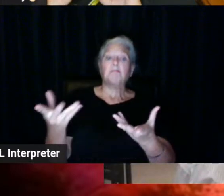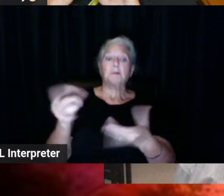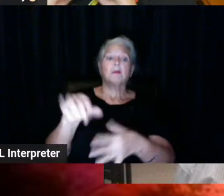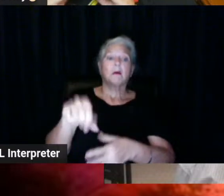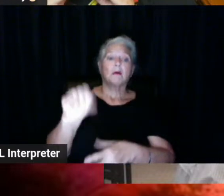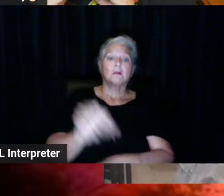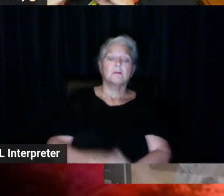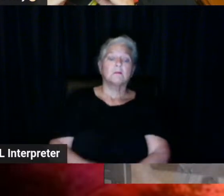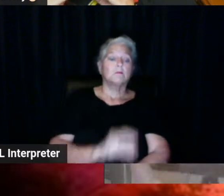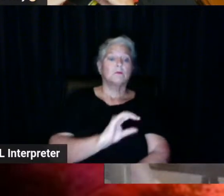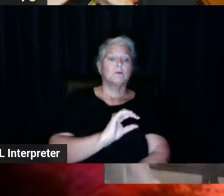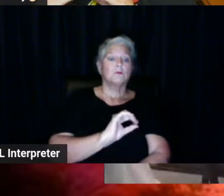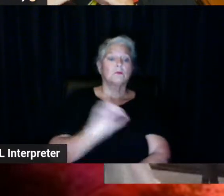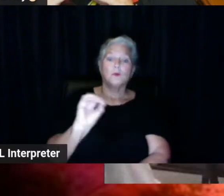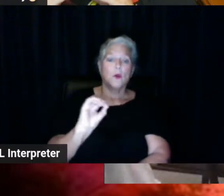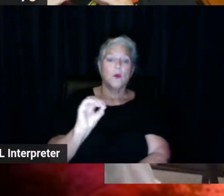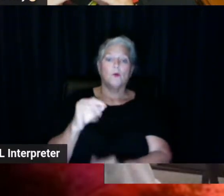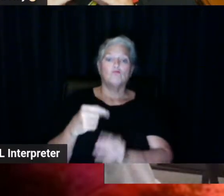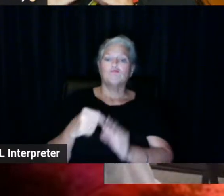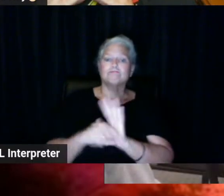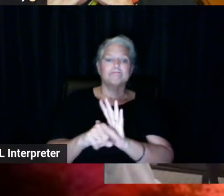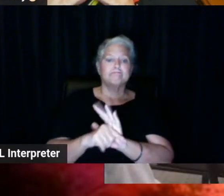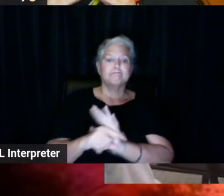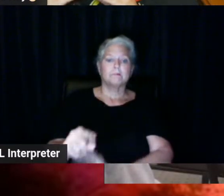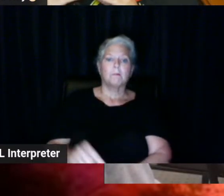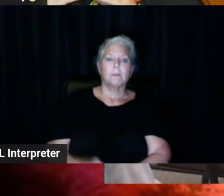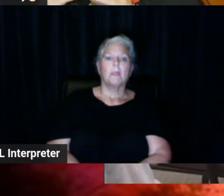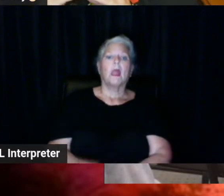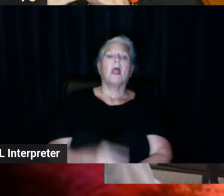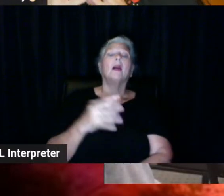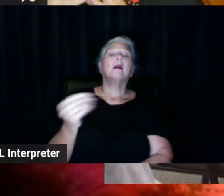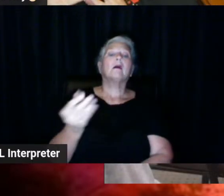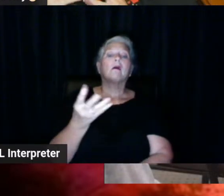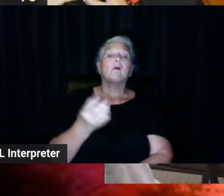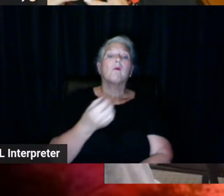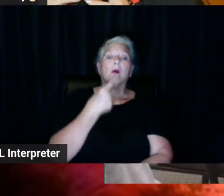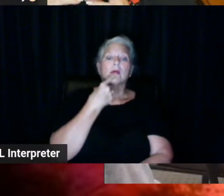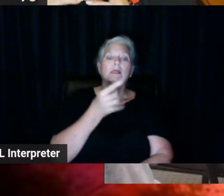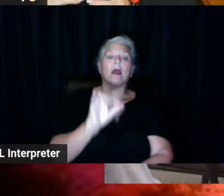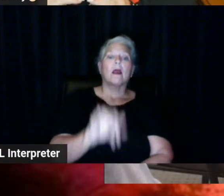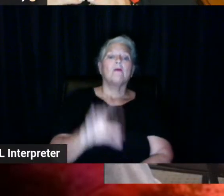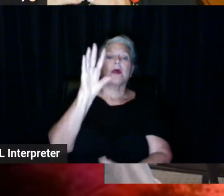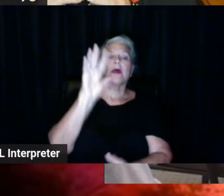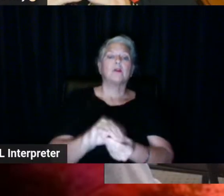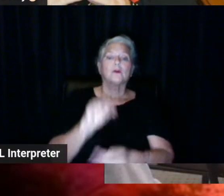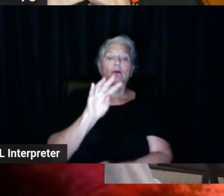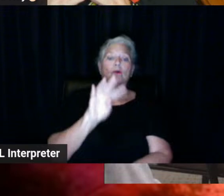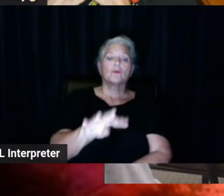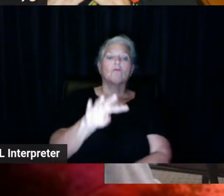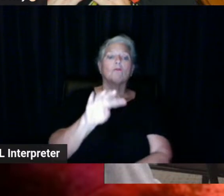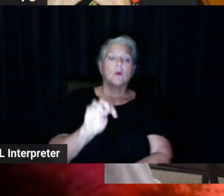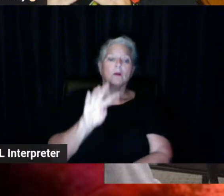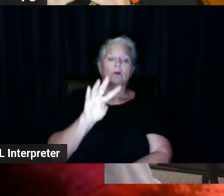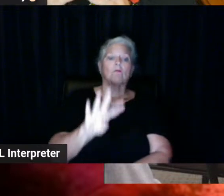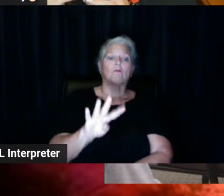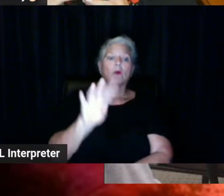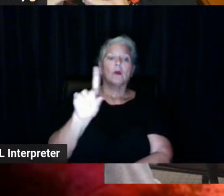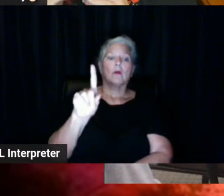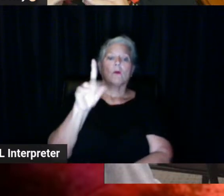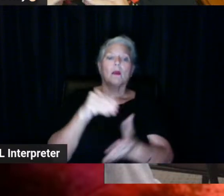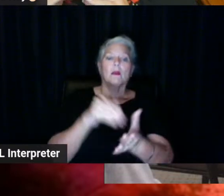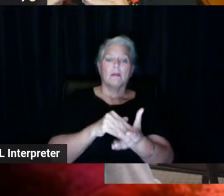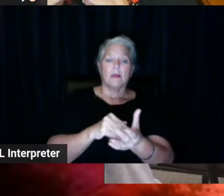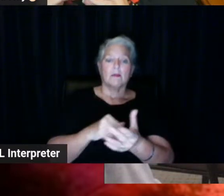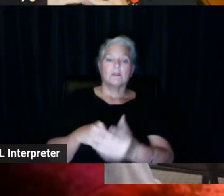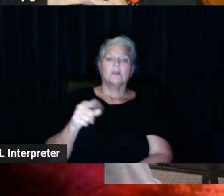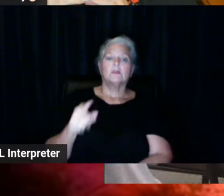Thank you. And just wanted to footnote, so that totals 441,000 out of a budget of 600,000. So we'll have